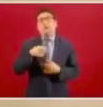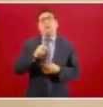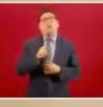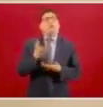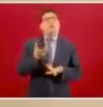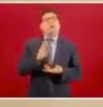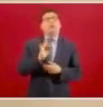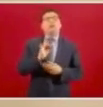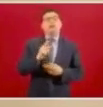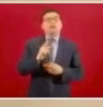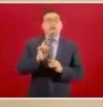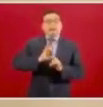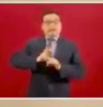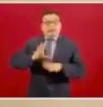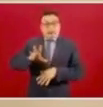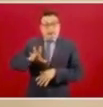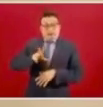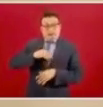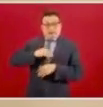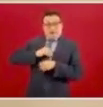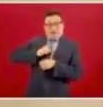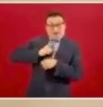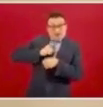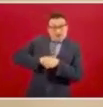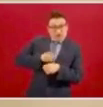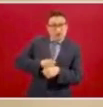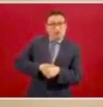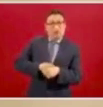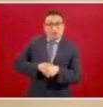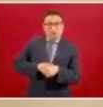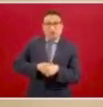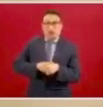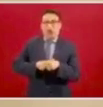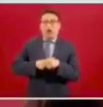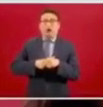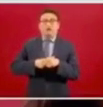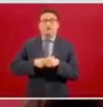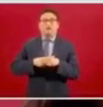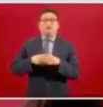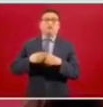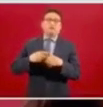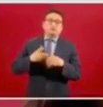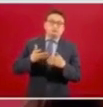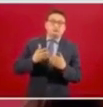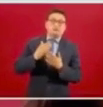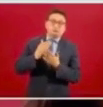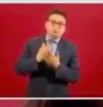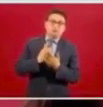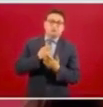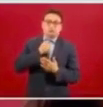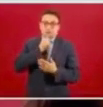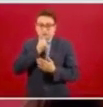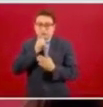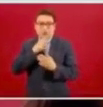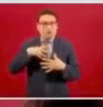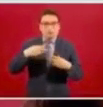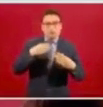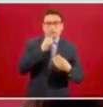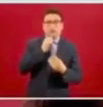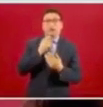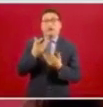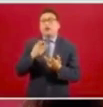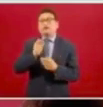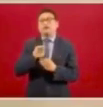fully enter stage 3 or phase 3. So at this point in time, the risk of getting infected with the disease